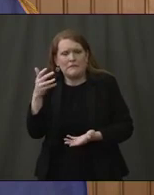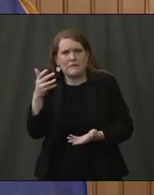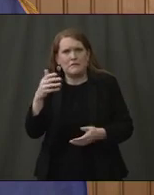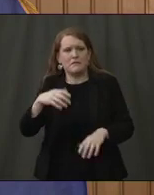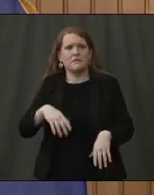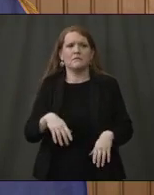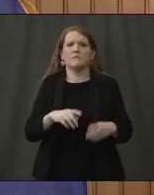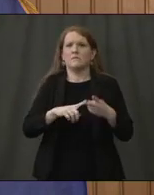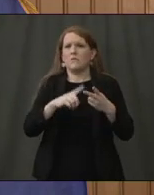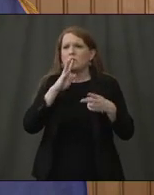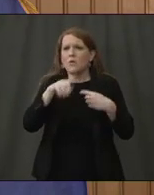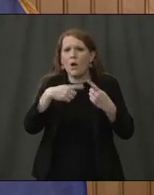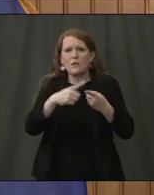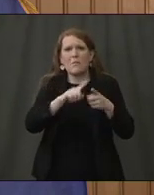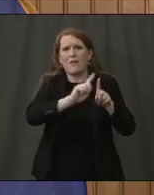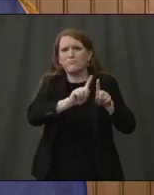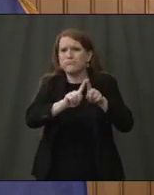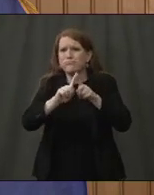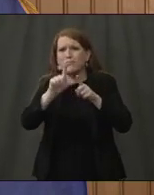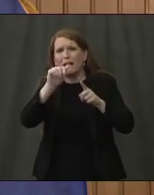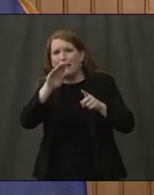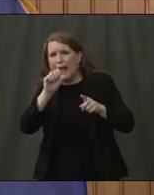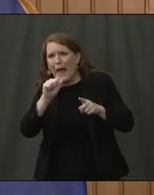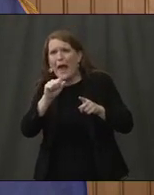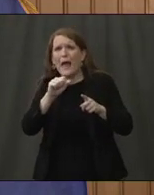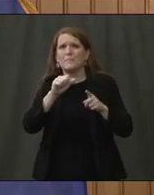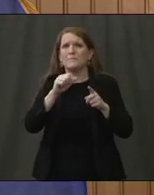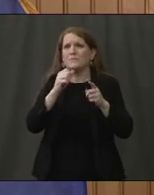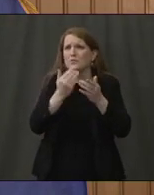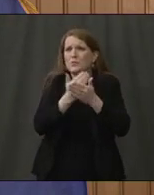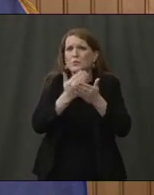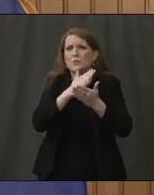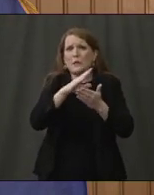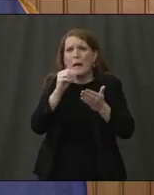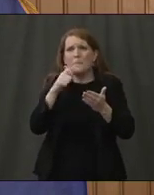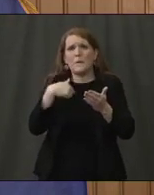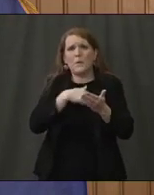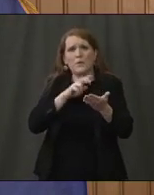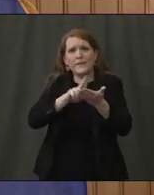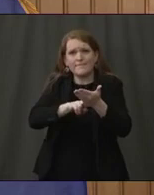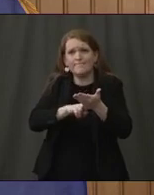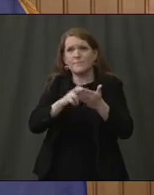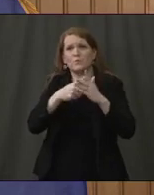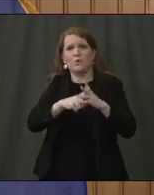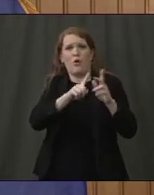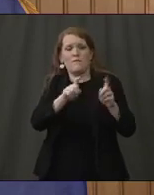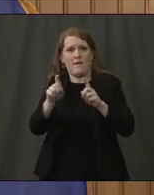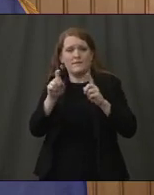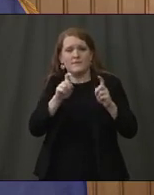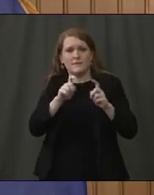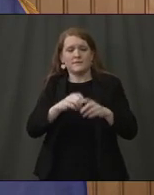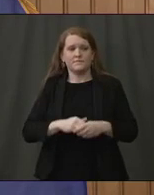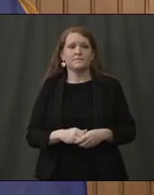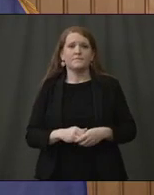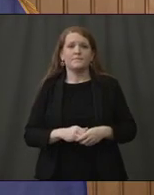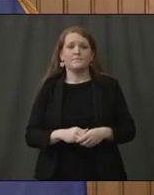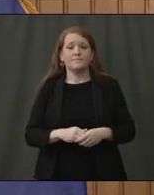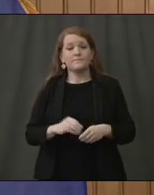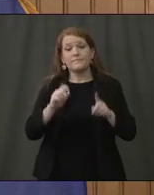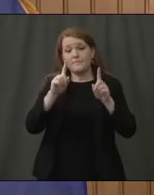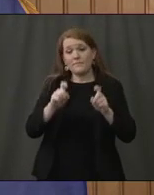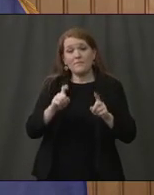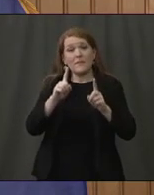about Abbott Labs. Our testing is going to be going up dramatically. And what testing allows us to do is to